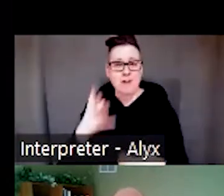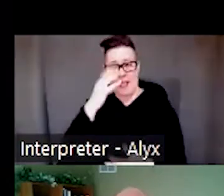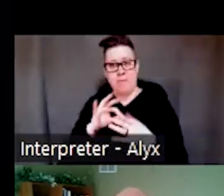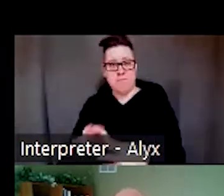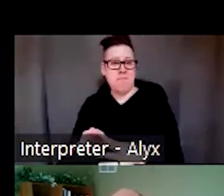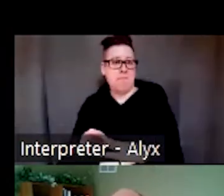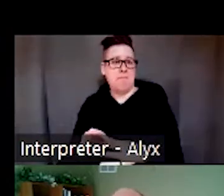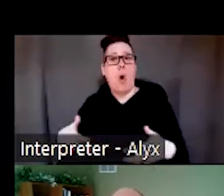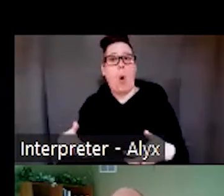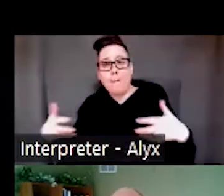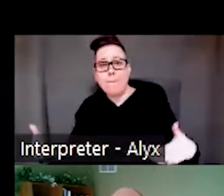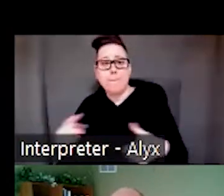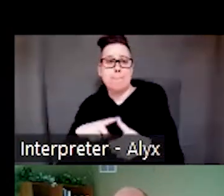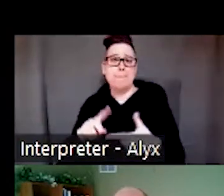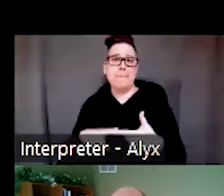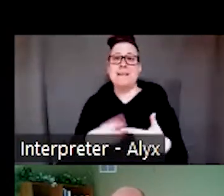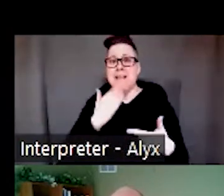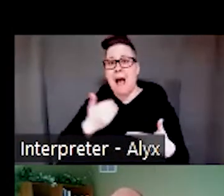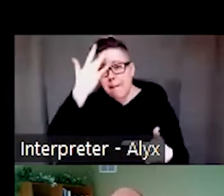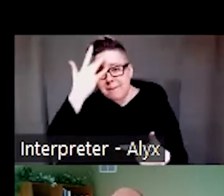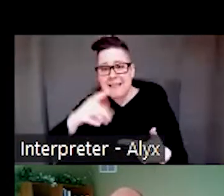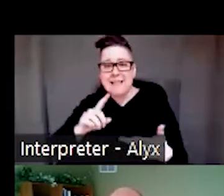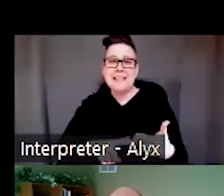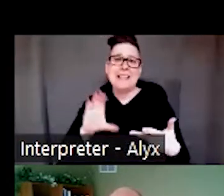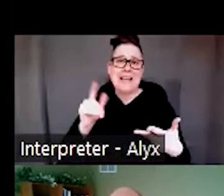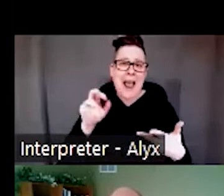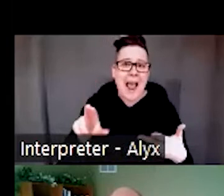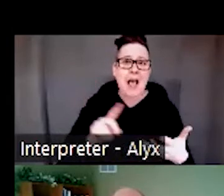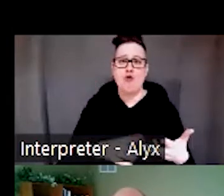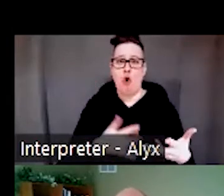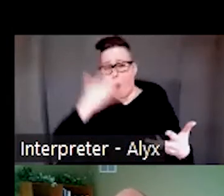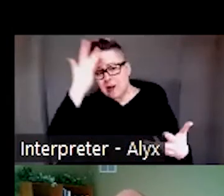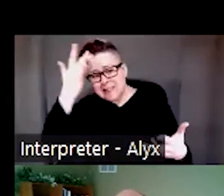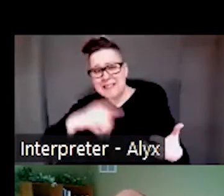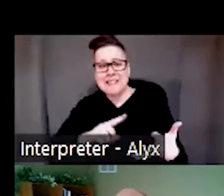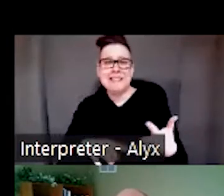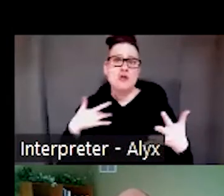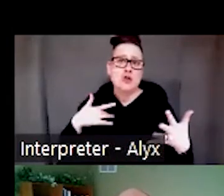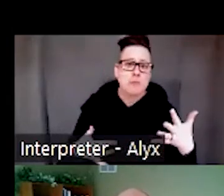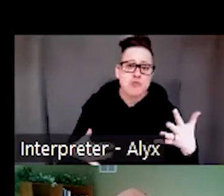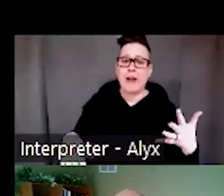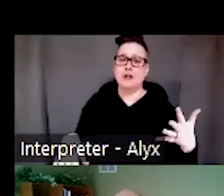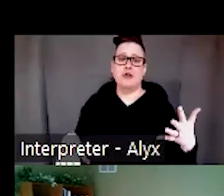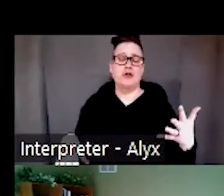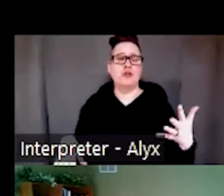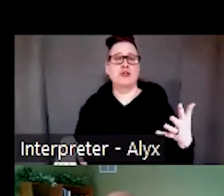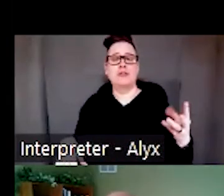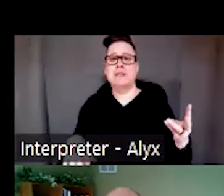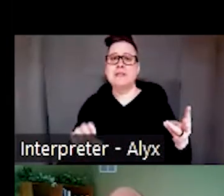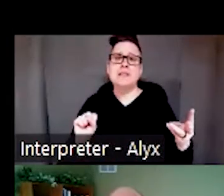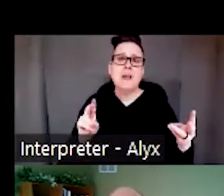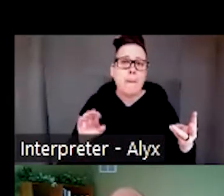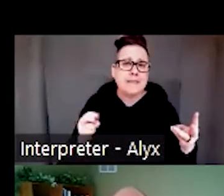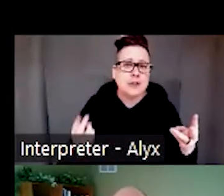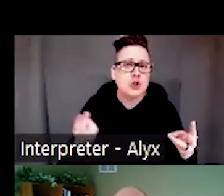like obesity and diabetes and cancer and heart disease, depression, and substance use.